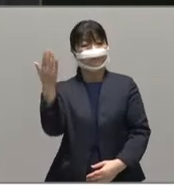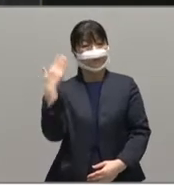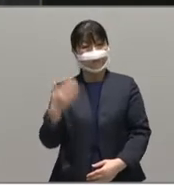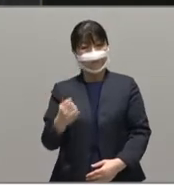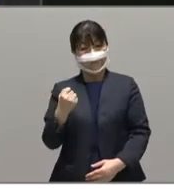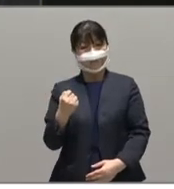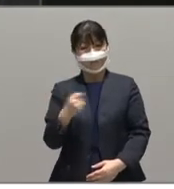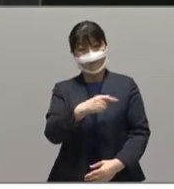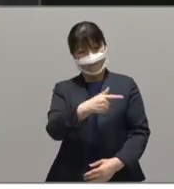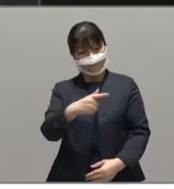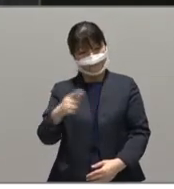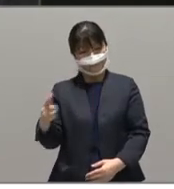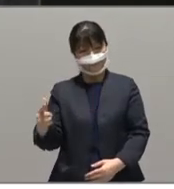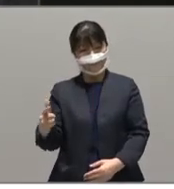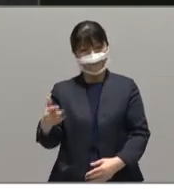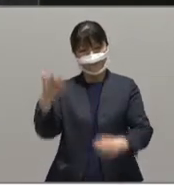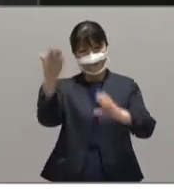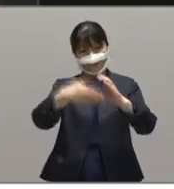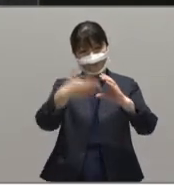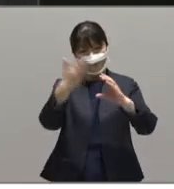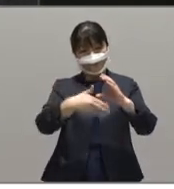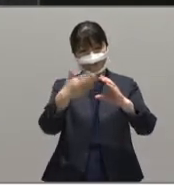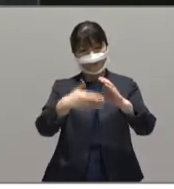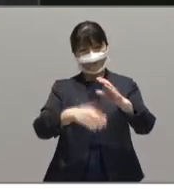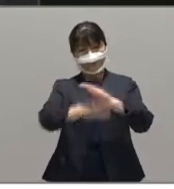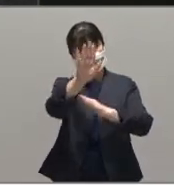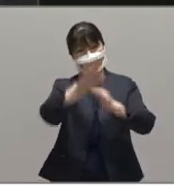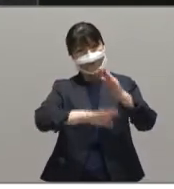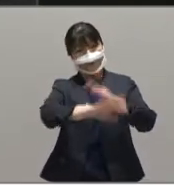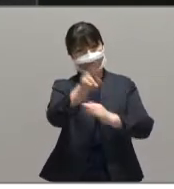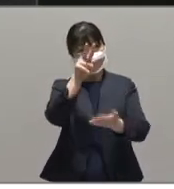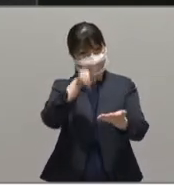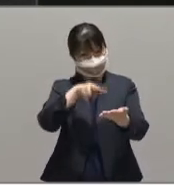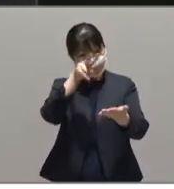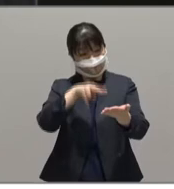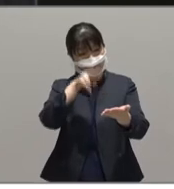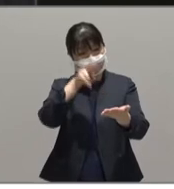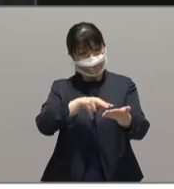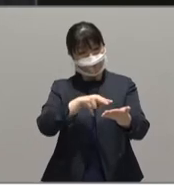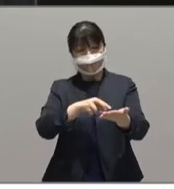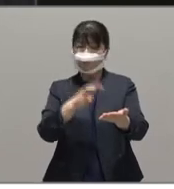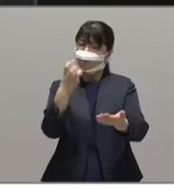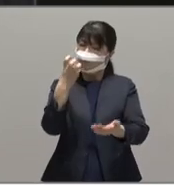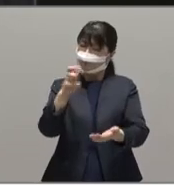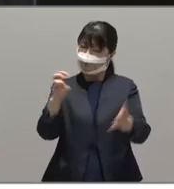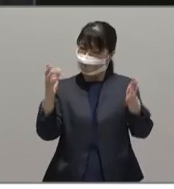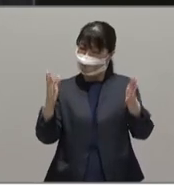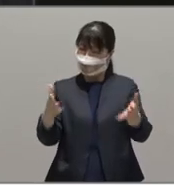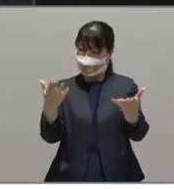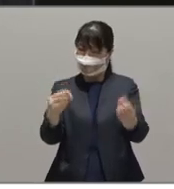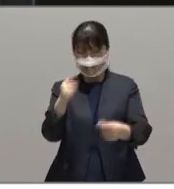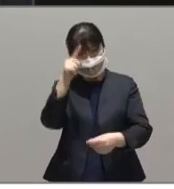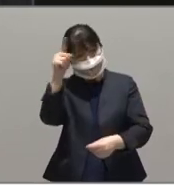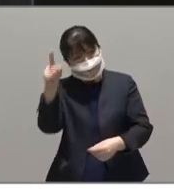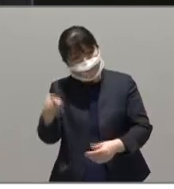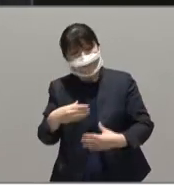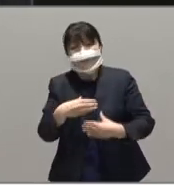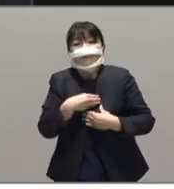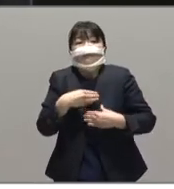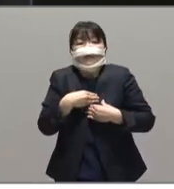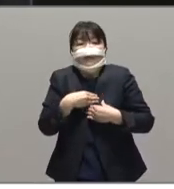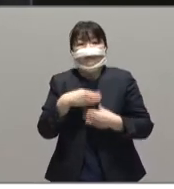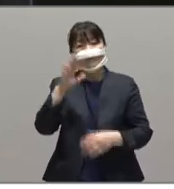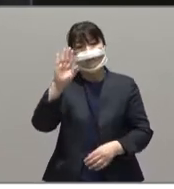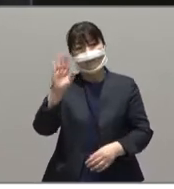Thank you very much, Professor Lin. Well, prior to this forum, I was showed